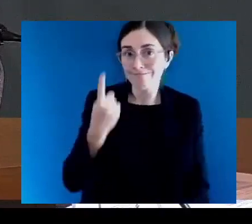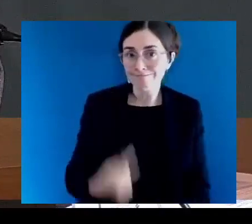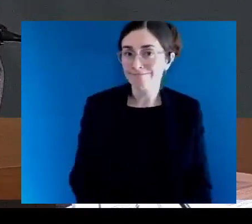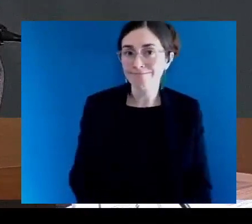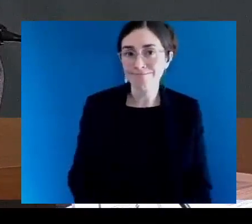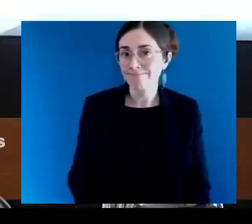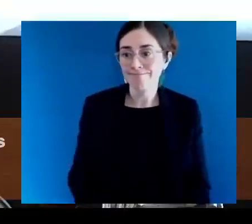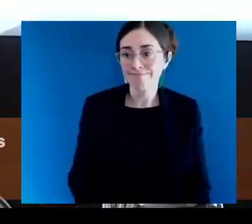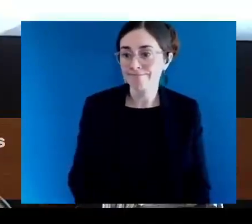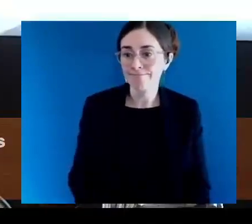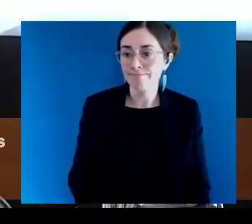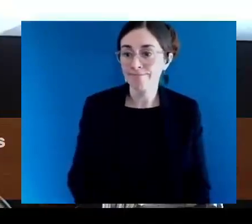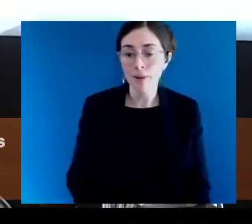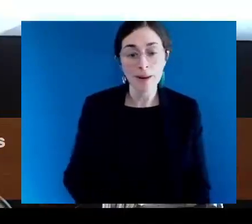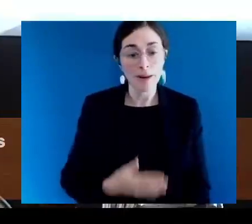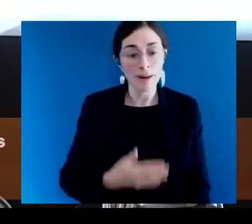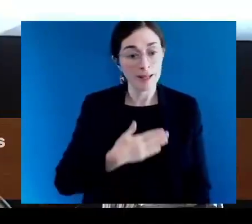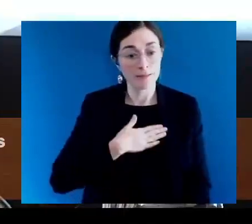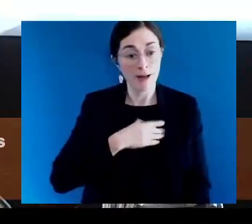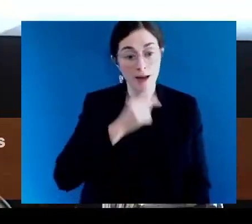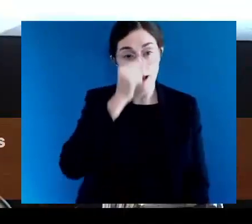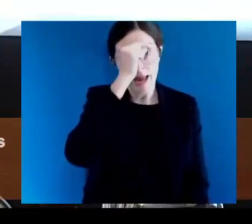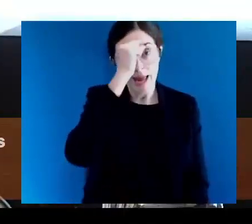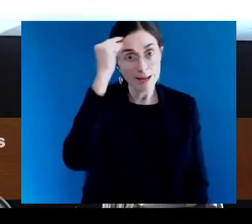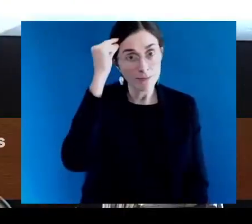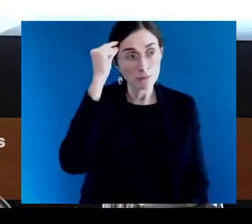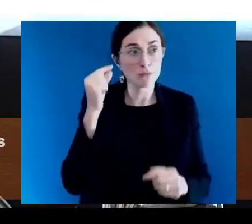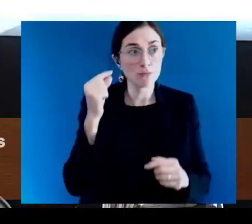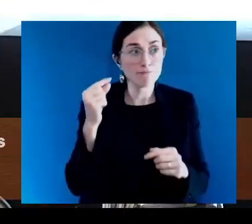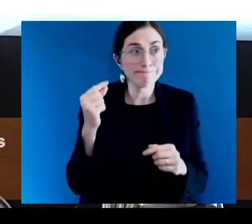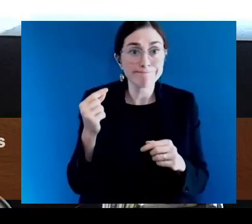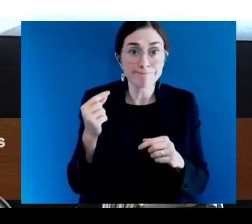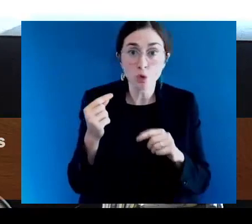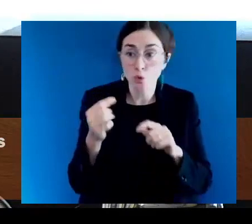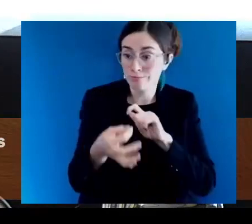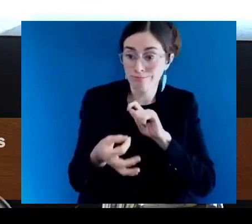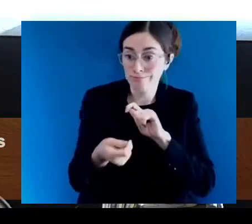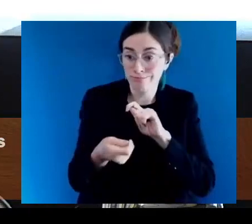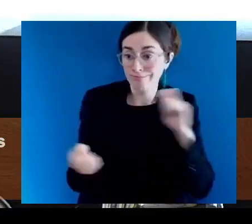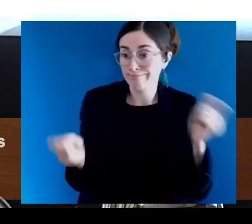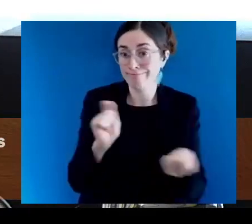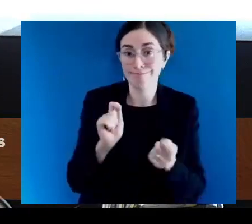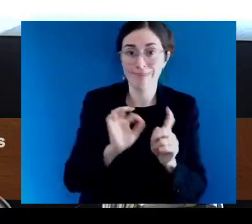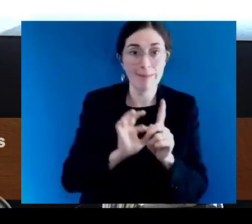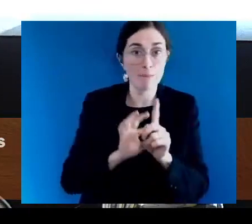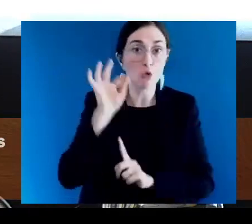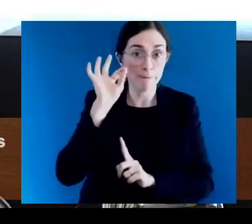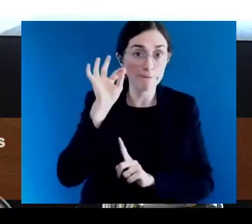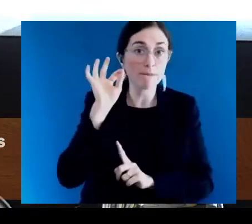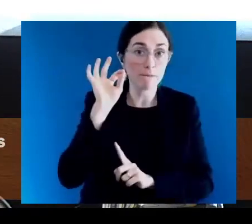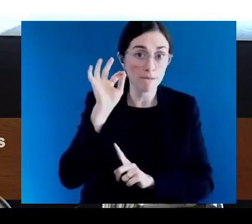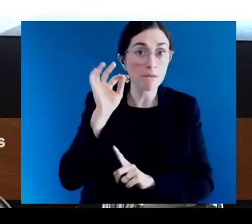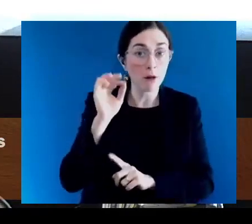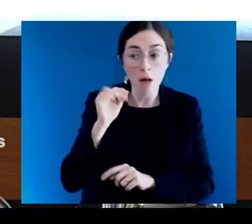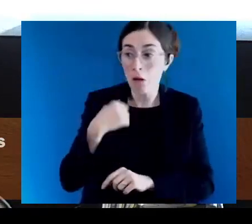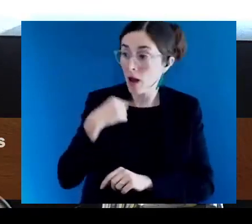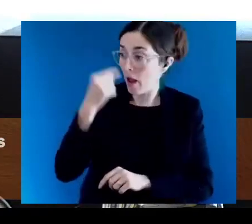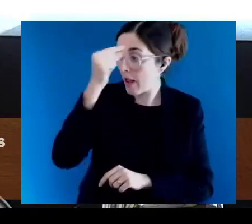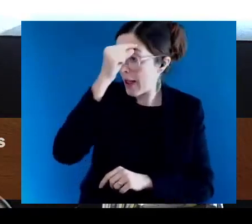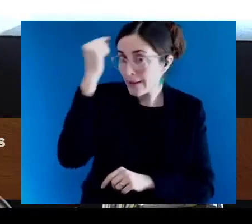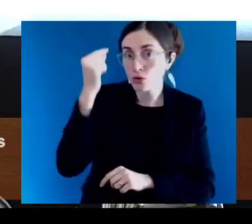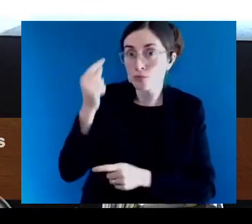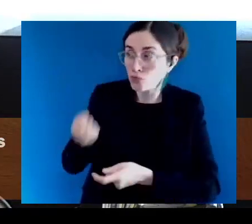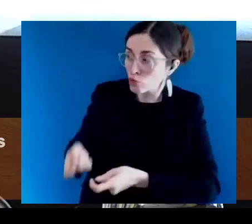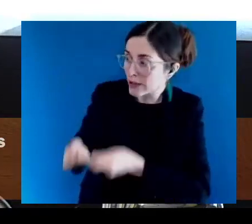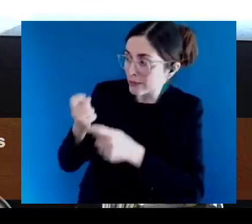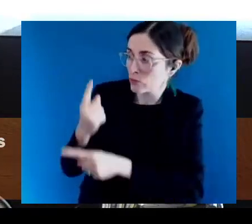is to work towards turning that around and having those conversations within government around how we